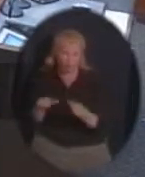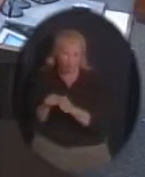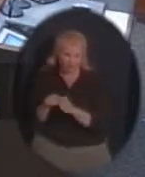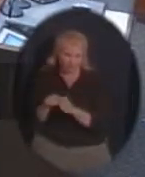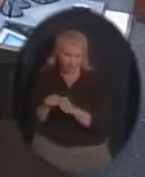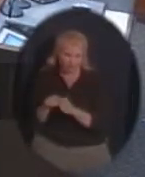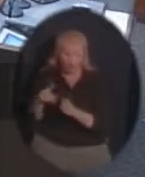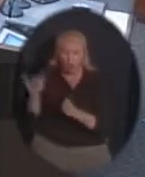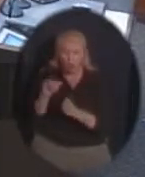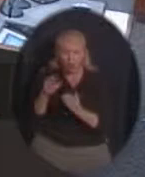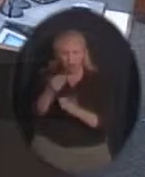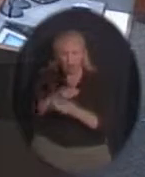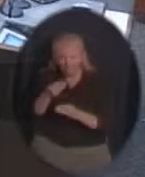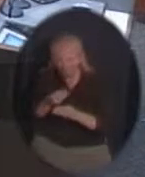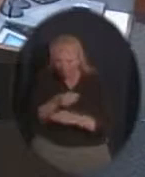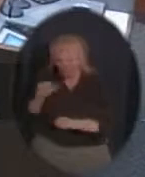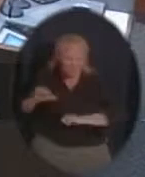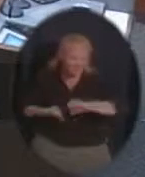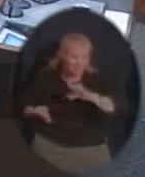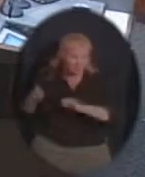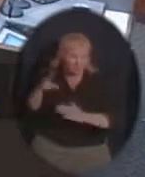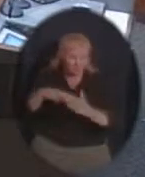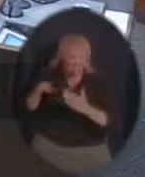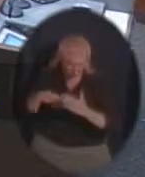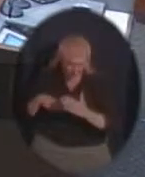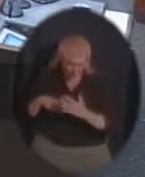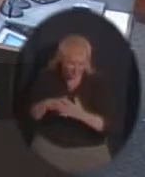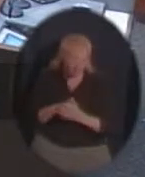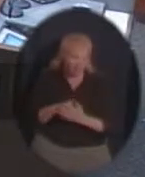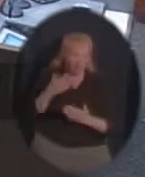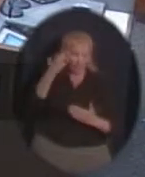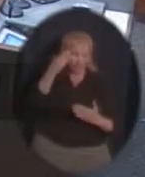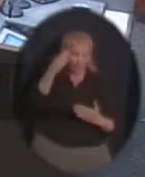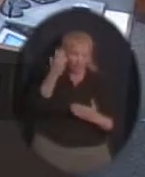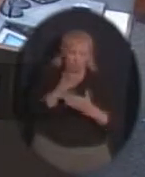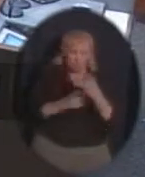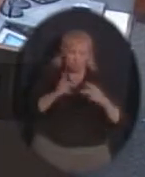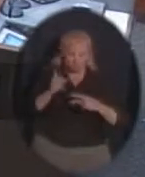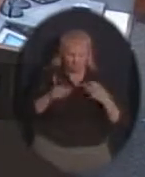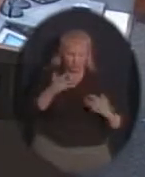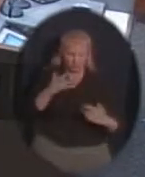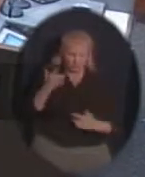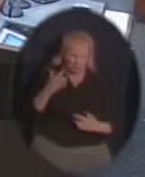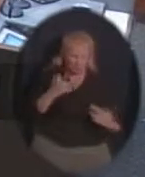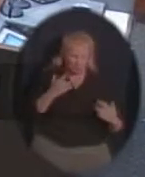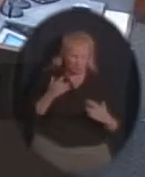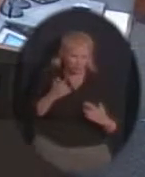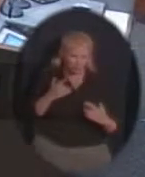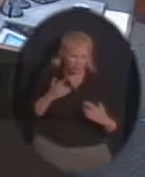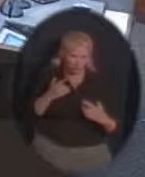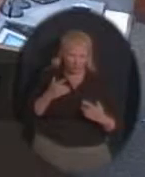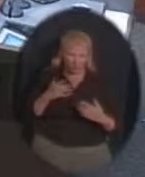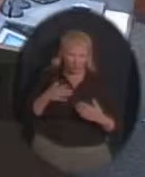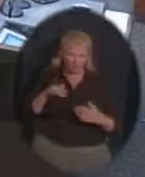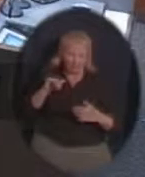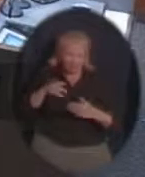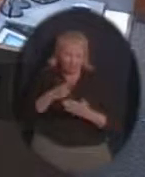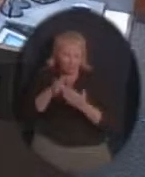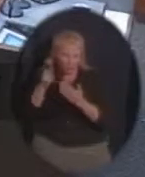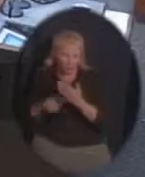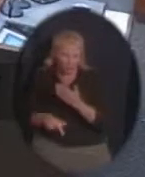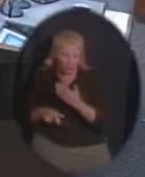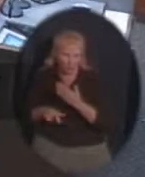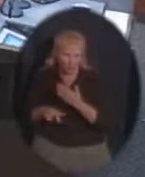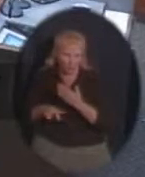is in place. I know some concern has been expressed that this is going to take away from other important things, and I know that's not the desire of the subcommittee